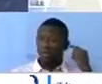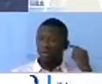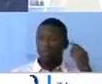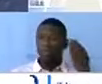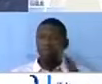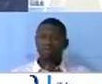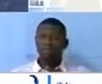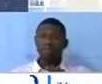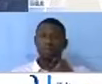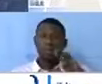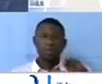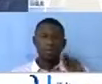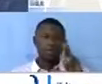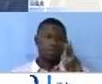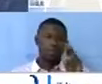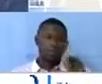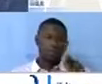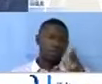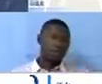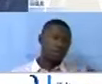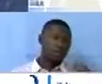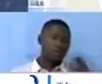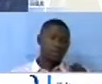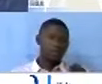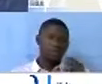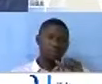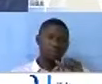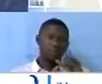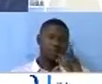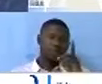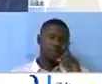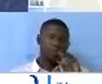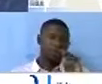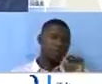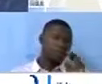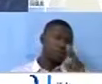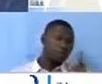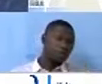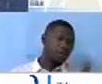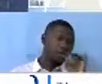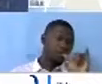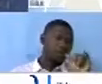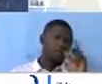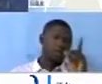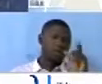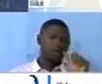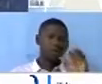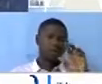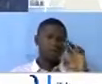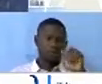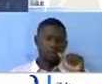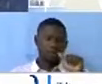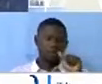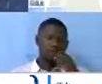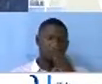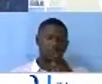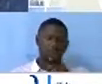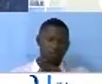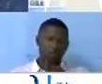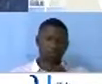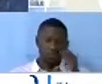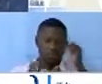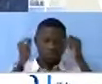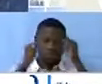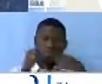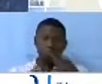Haidara. He said, you guys protested to Langtombong Tamba and